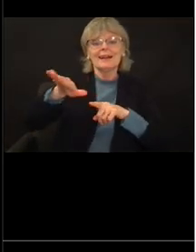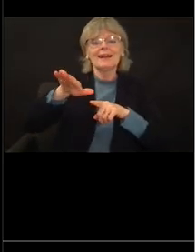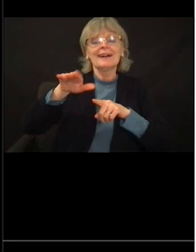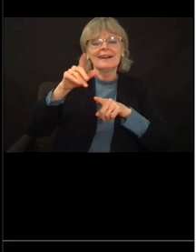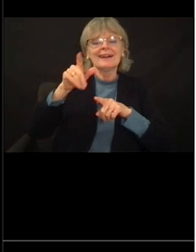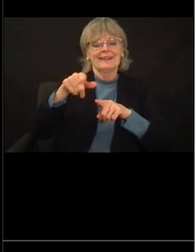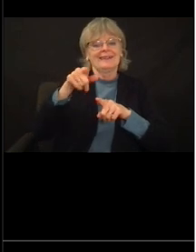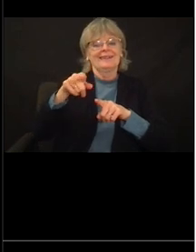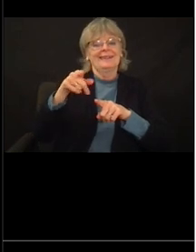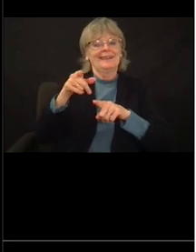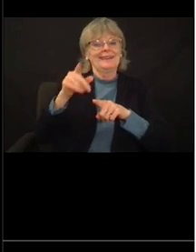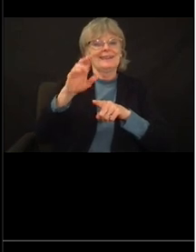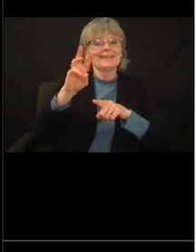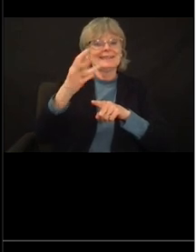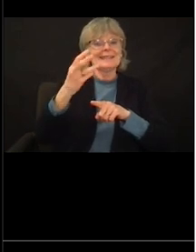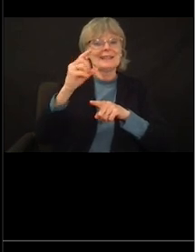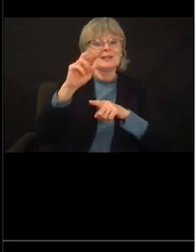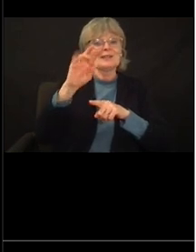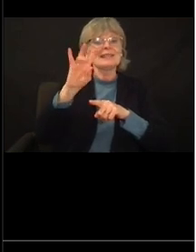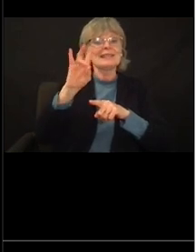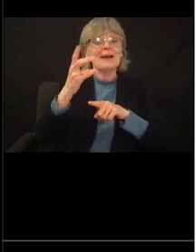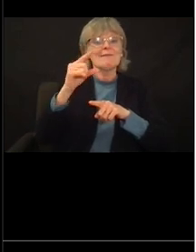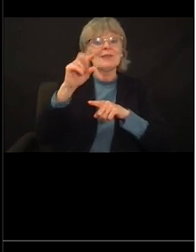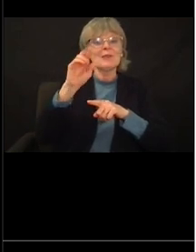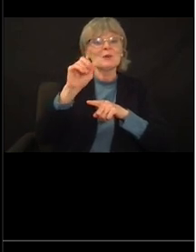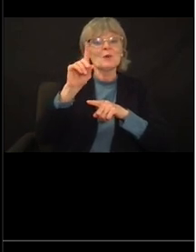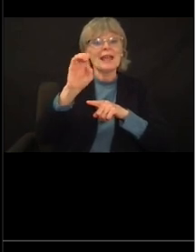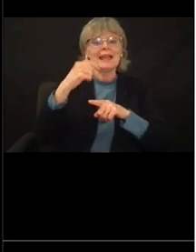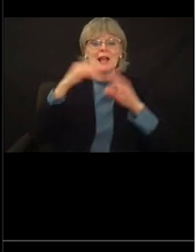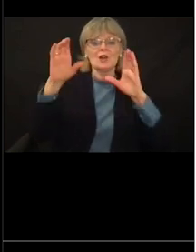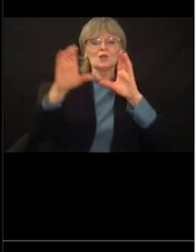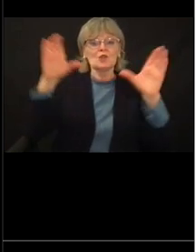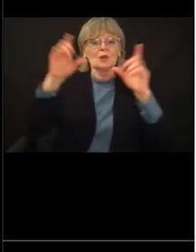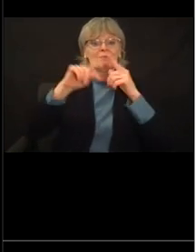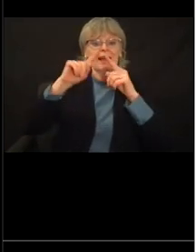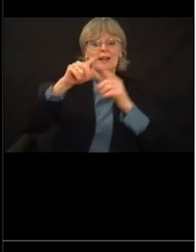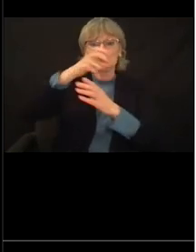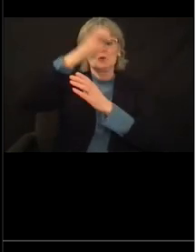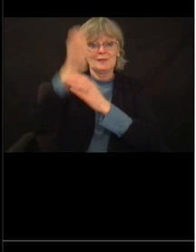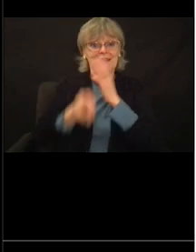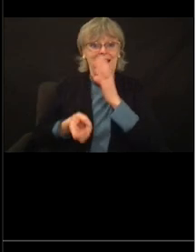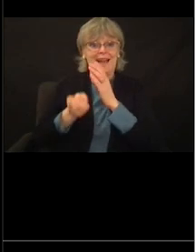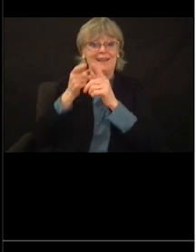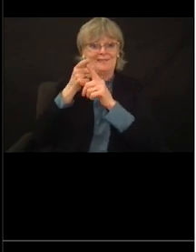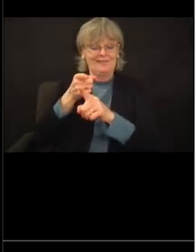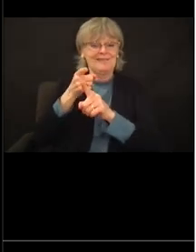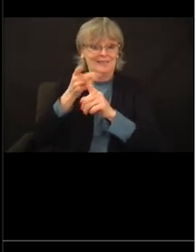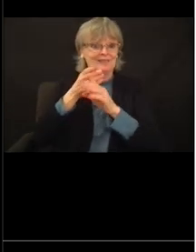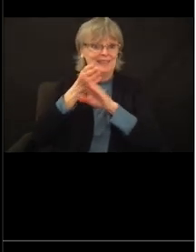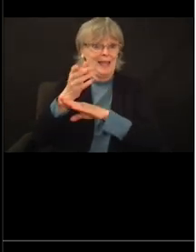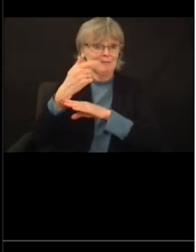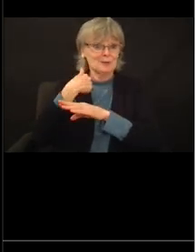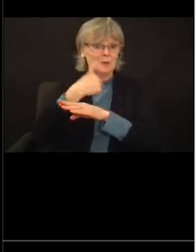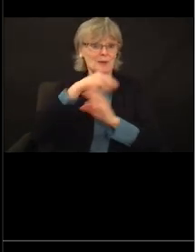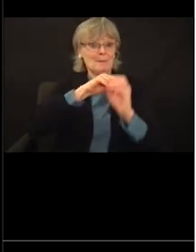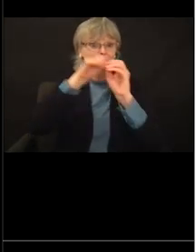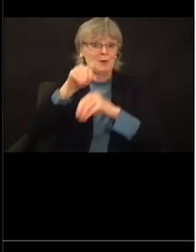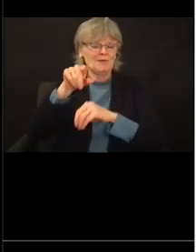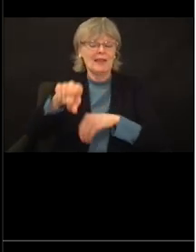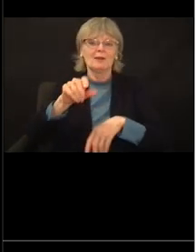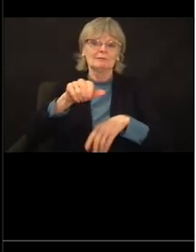got certified to dive, and I'm getting ready to dive off the Kona coast. So that was another experience I had with the ocean.